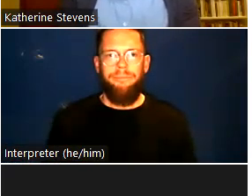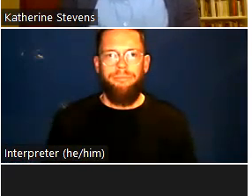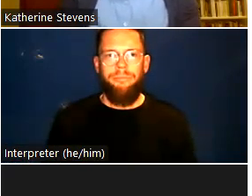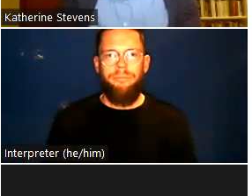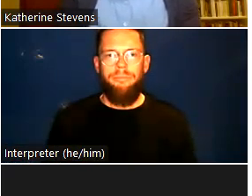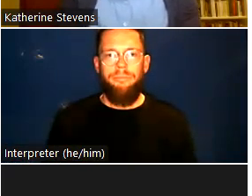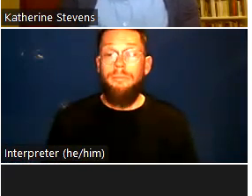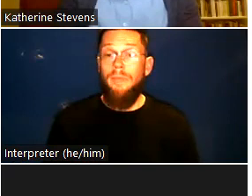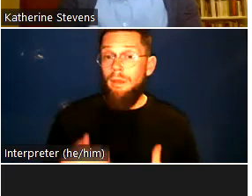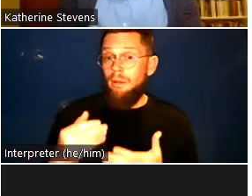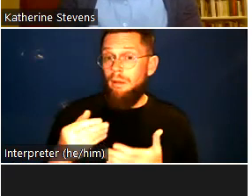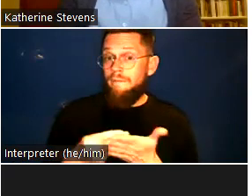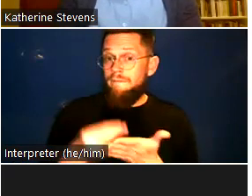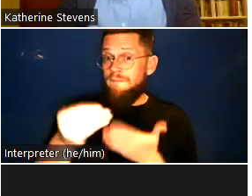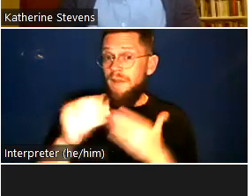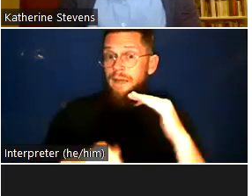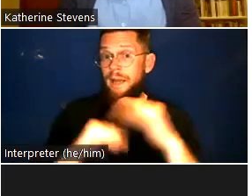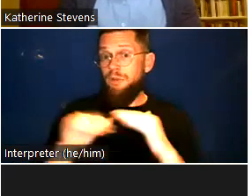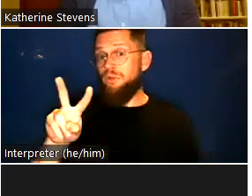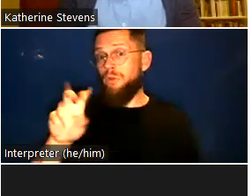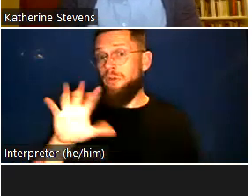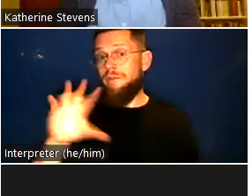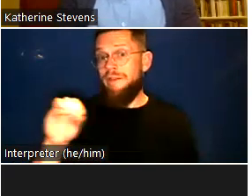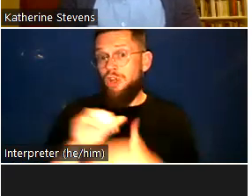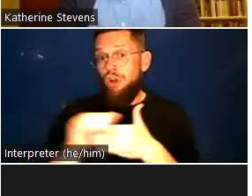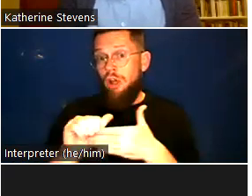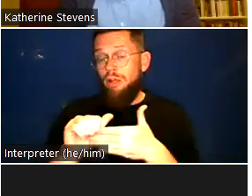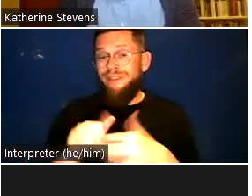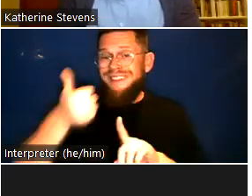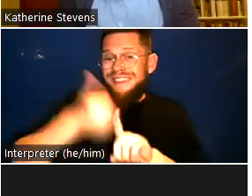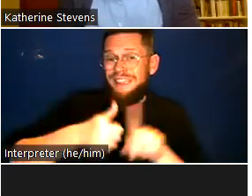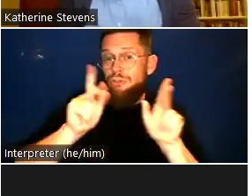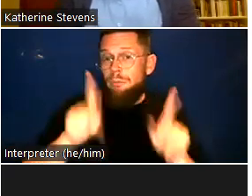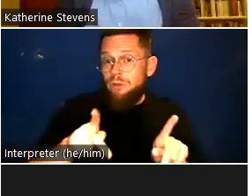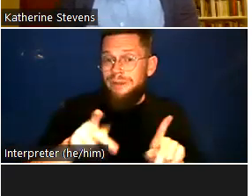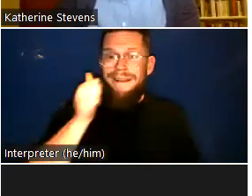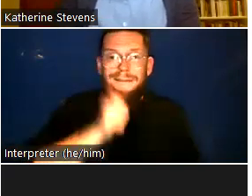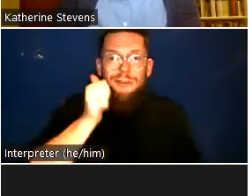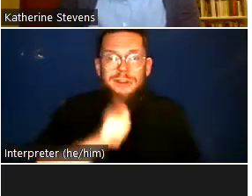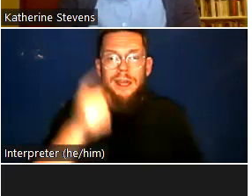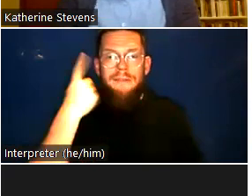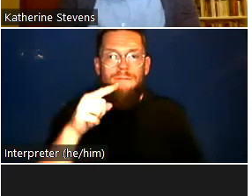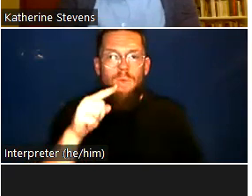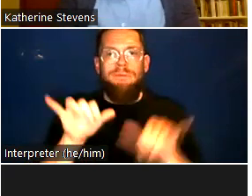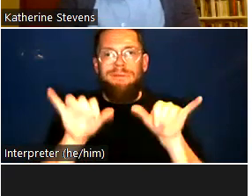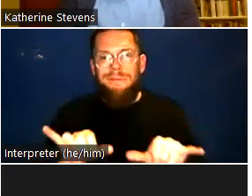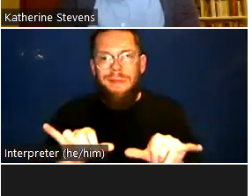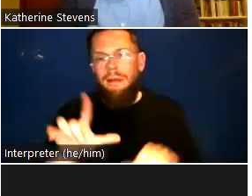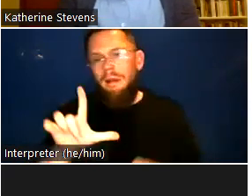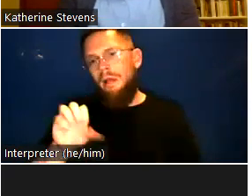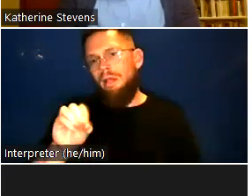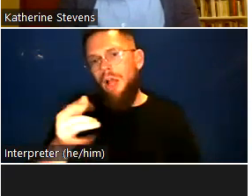We fund up to $250 per person per day for lodging. For travel costs,